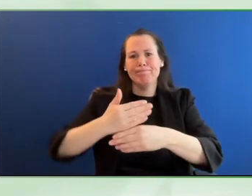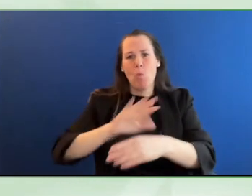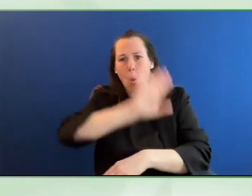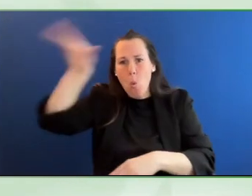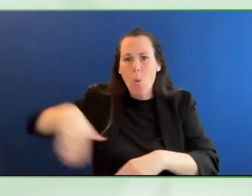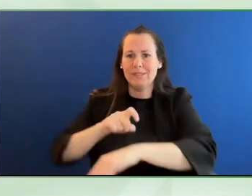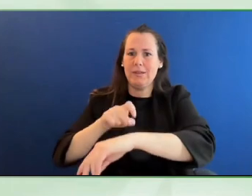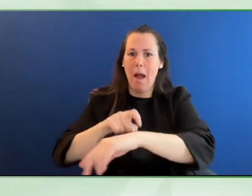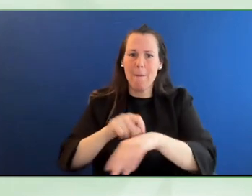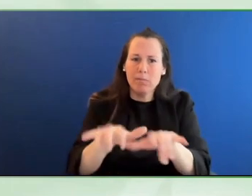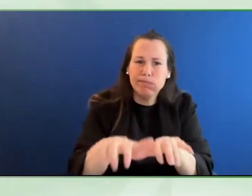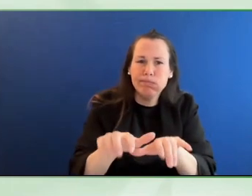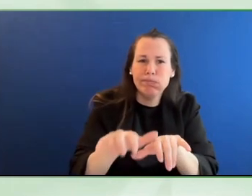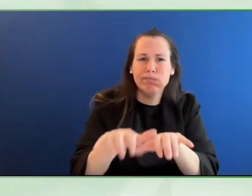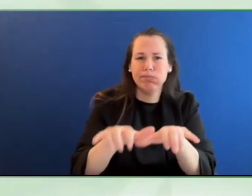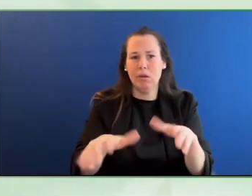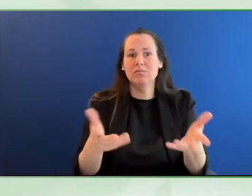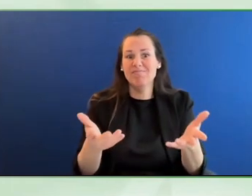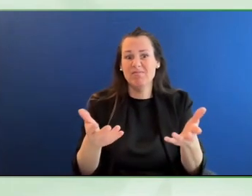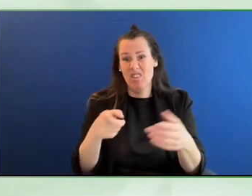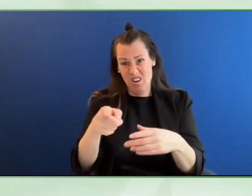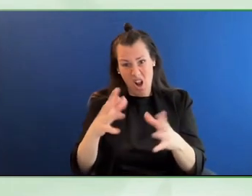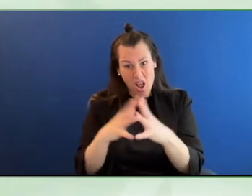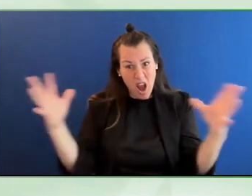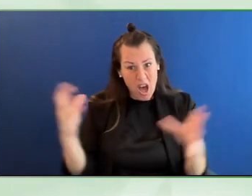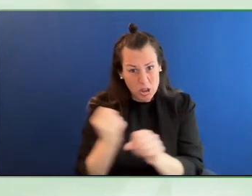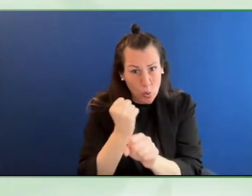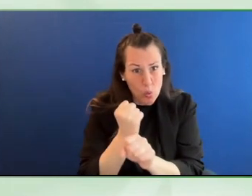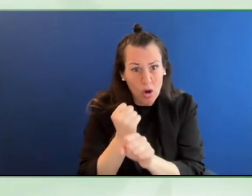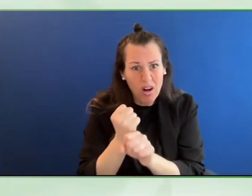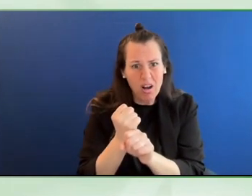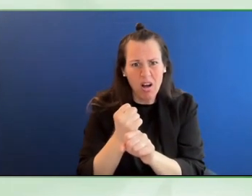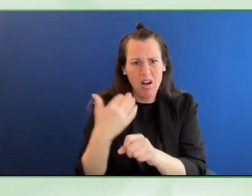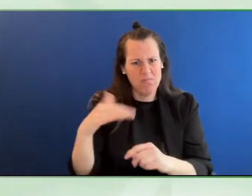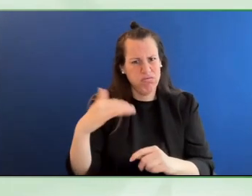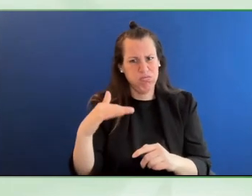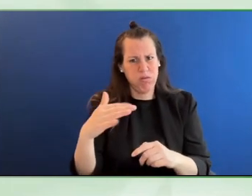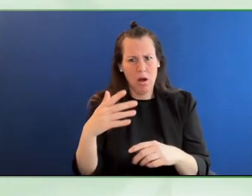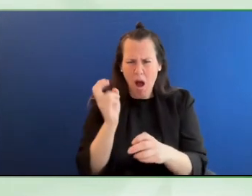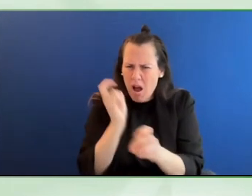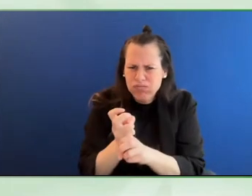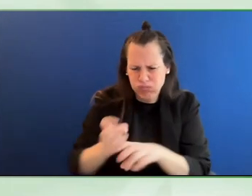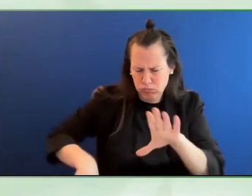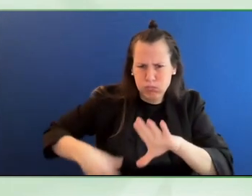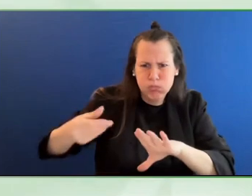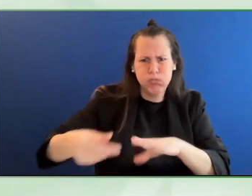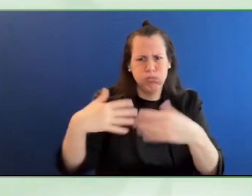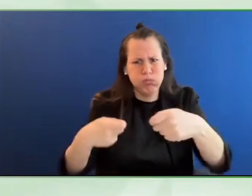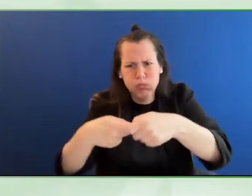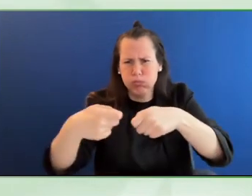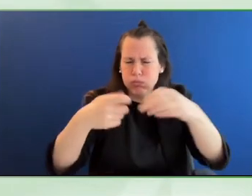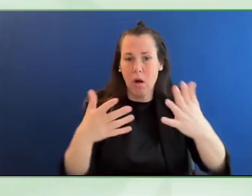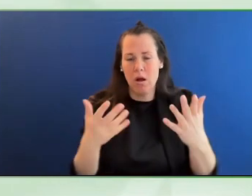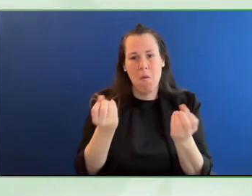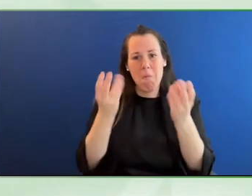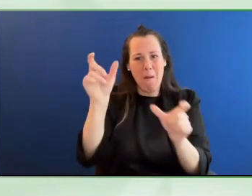work with all those AT. It can be complicated and difficult. We've been doing this for a lot of years, and